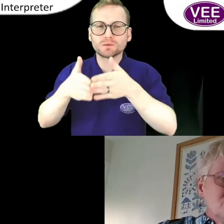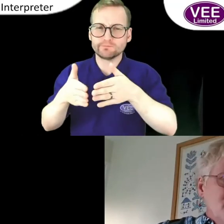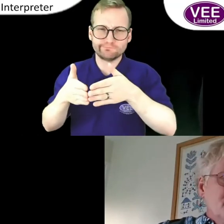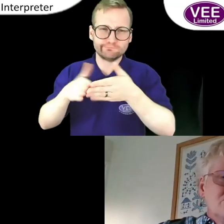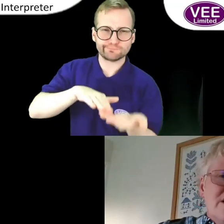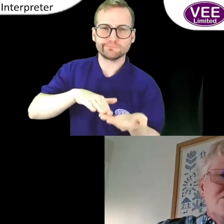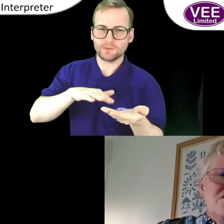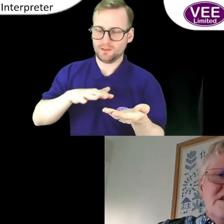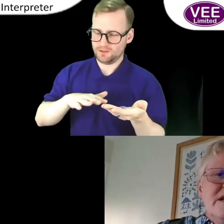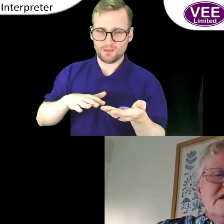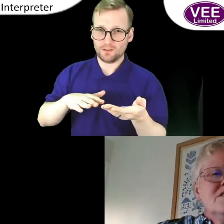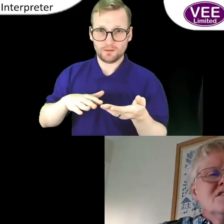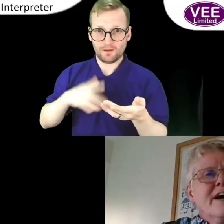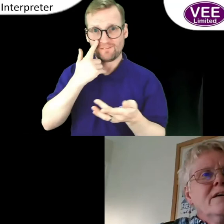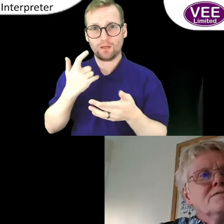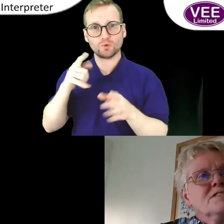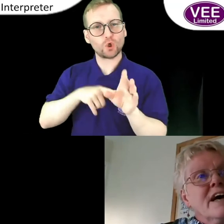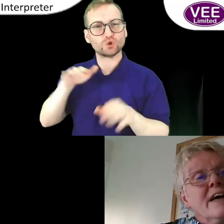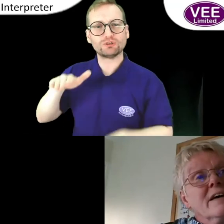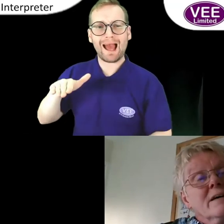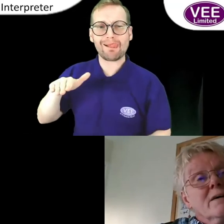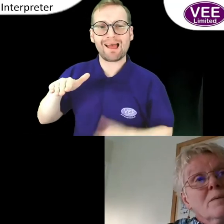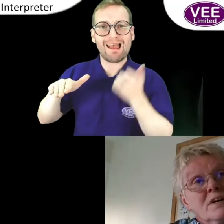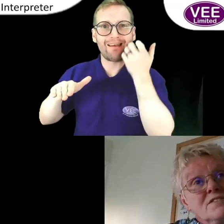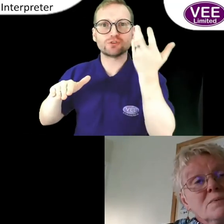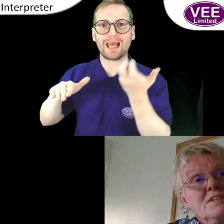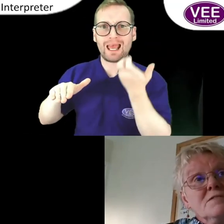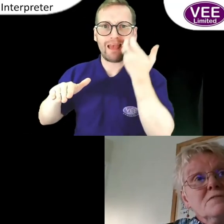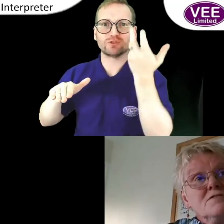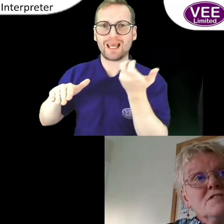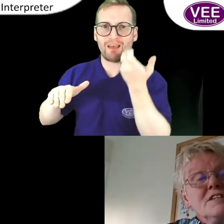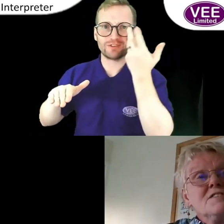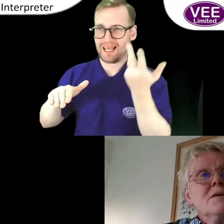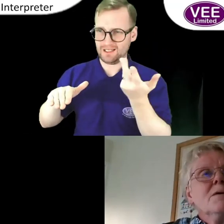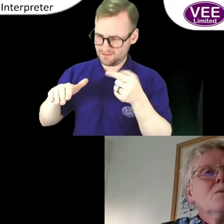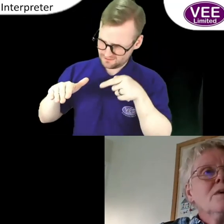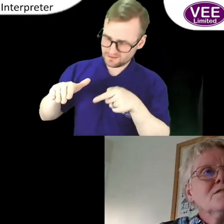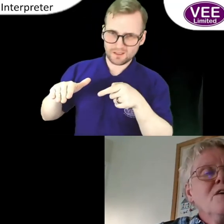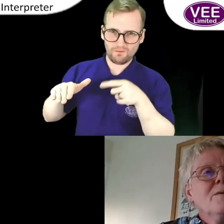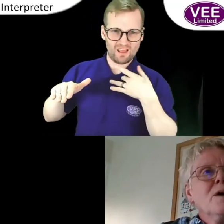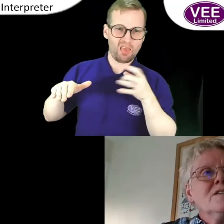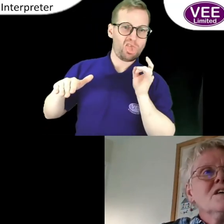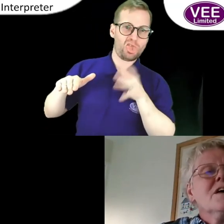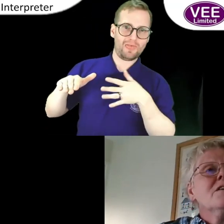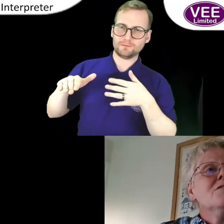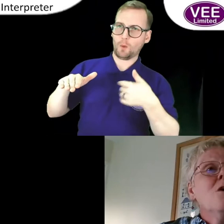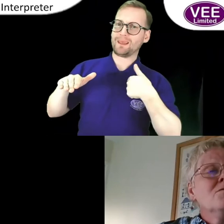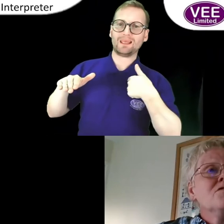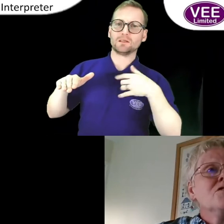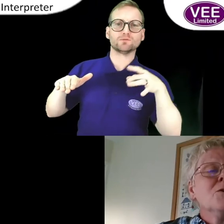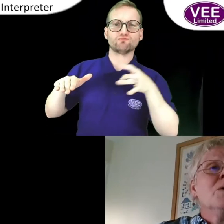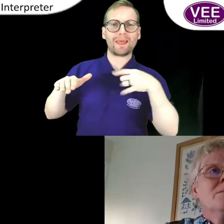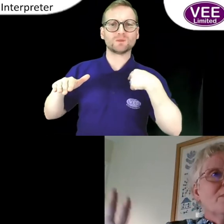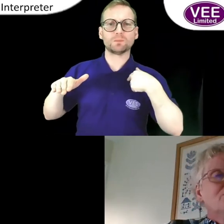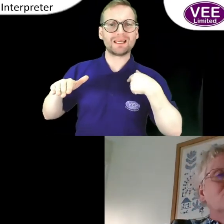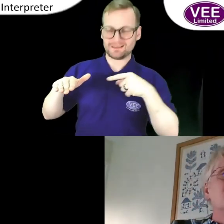loss, terrible tragedy, day after day. We mustn't be indifferent to this. We must find ways not